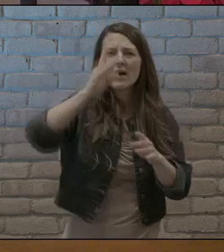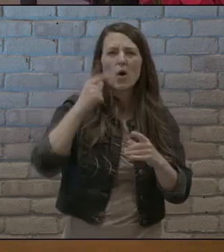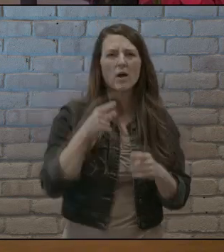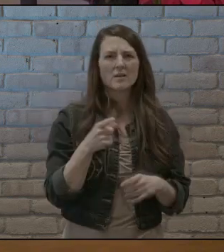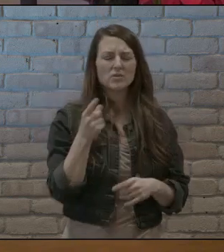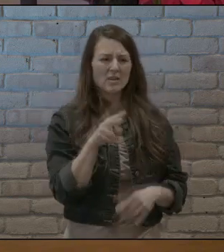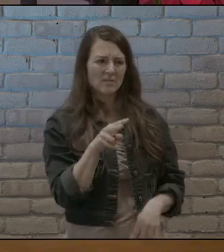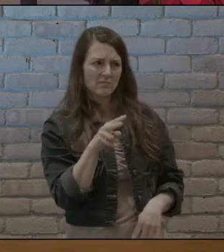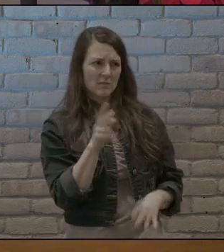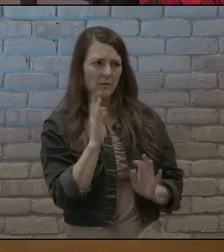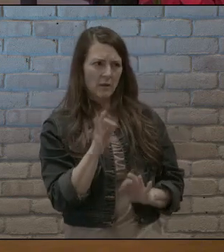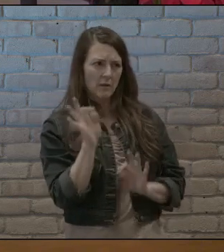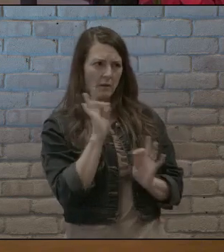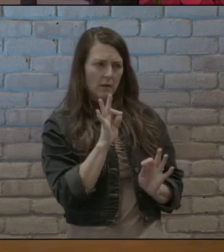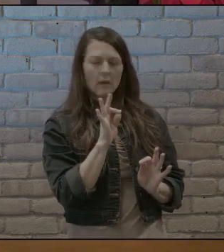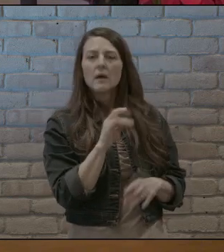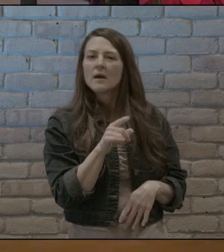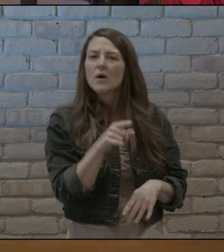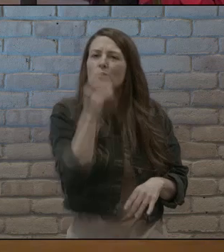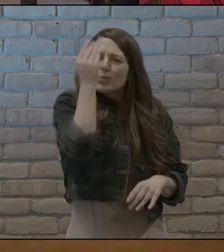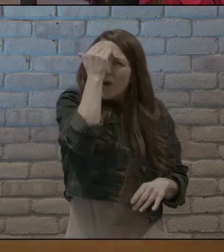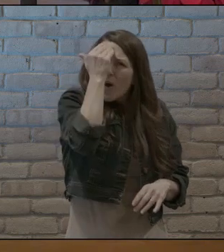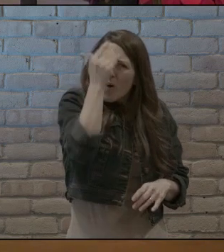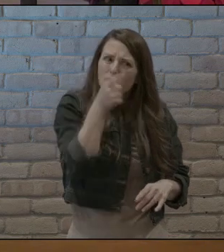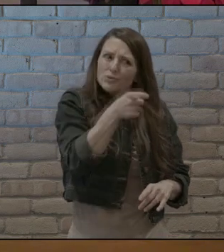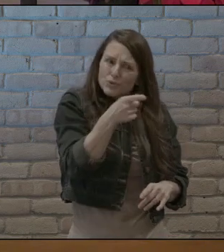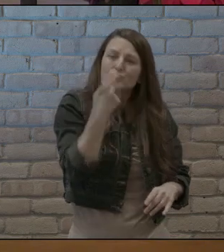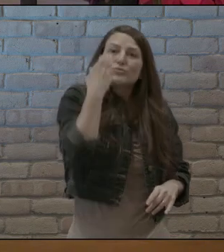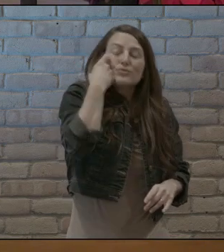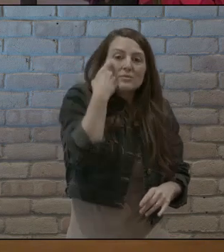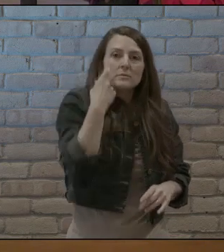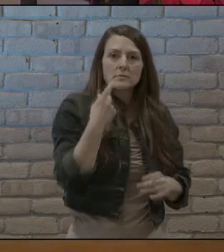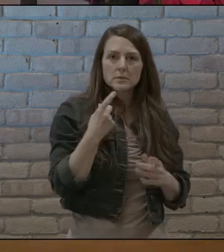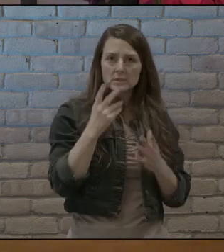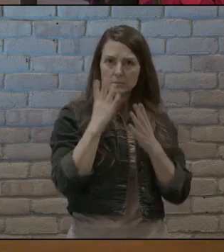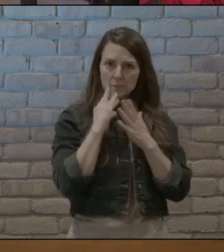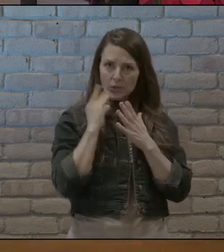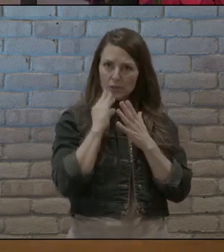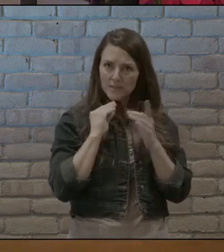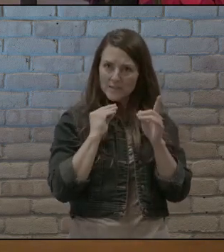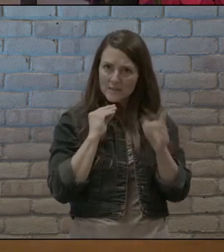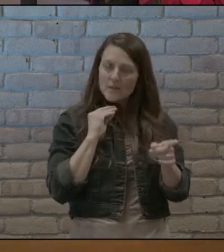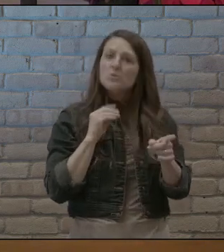your eyes at because we know what Mary has just experienced. She's just